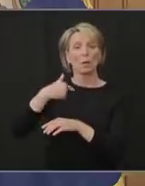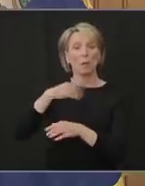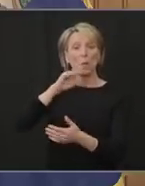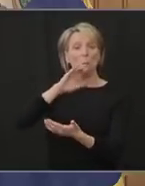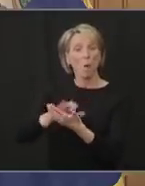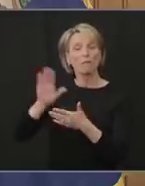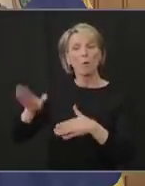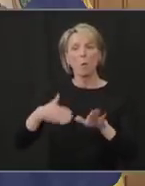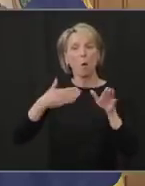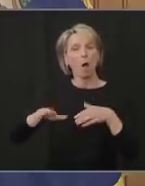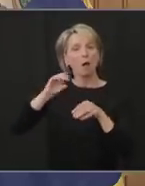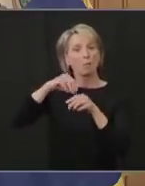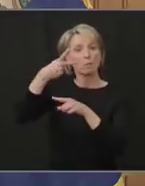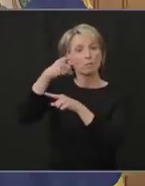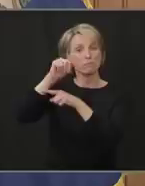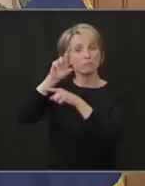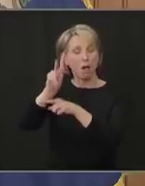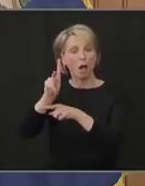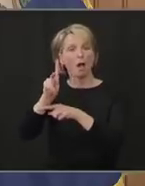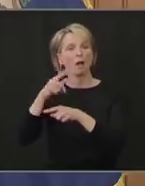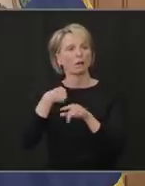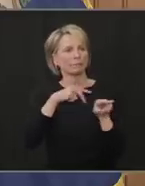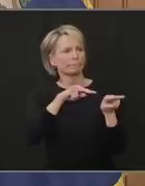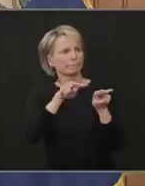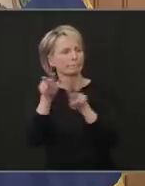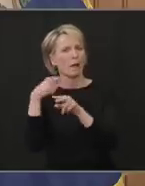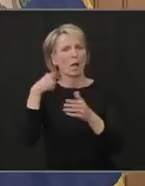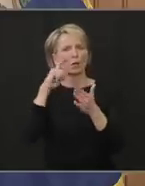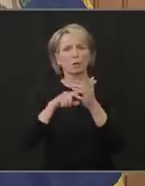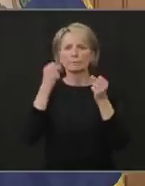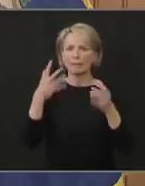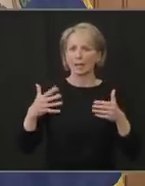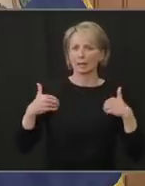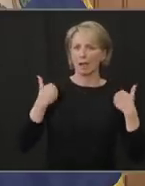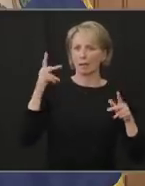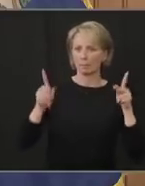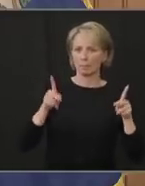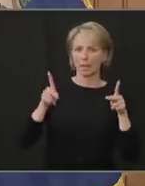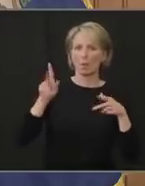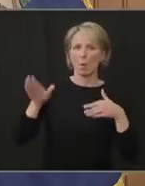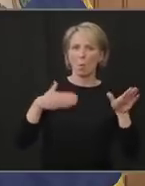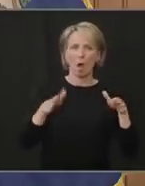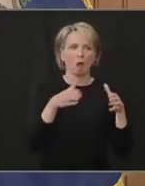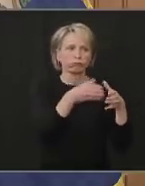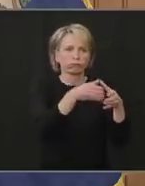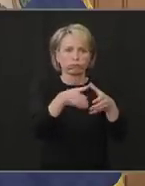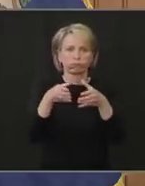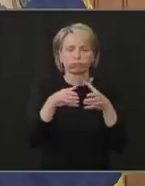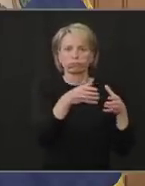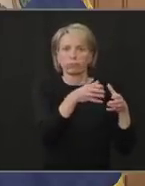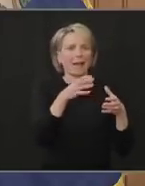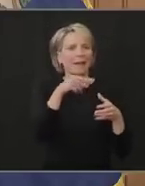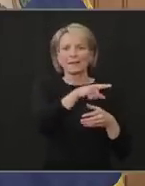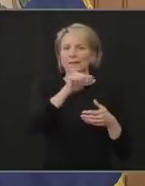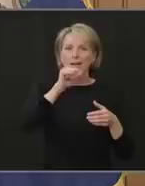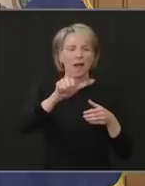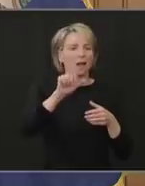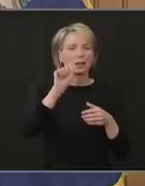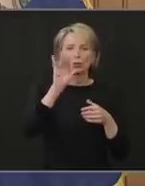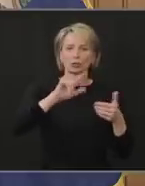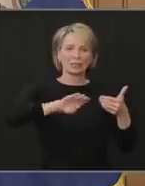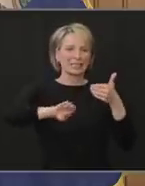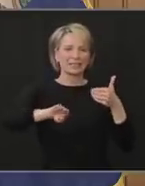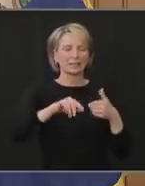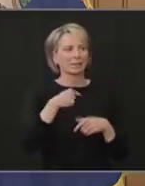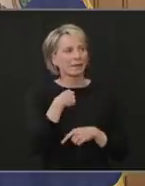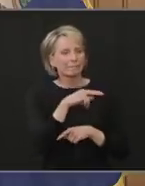young folks, walking in clumps and not taking social distancing very seriously. And I took to heart that, look,